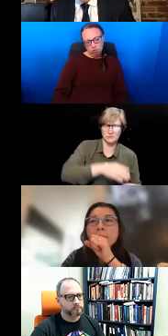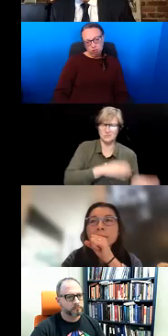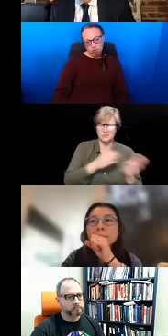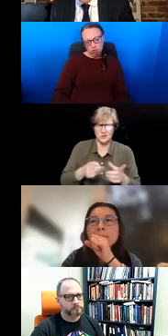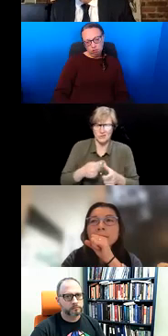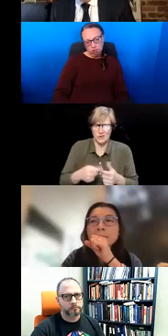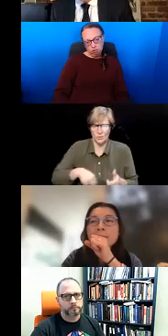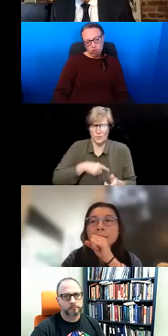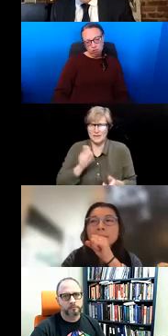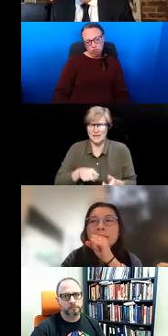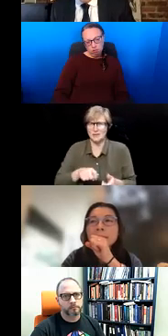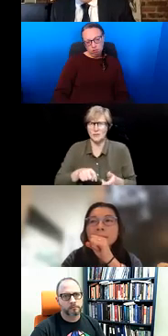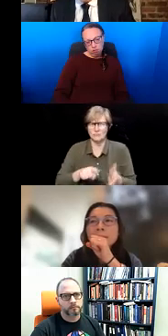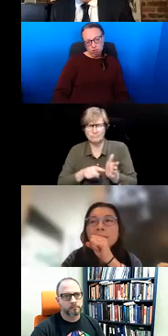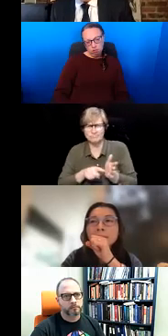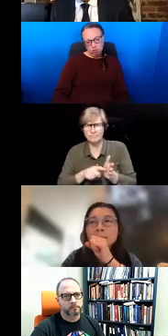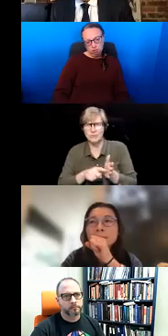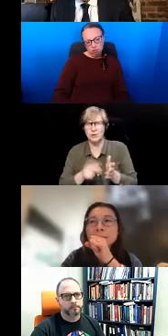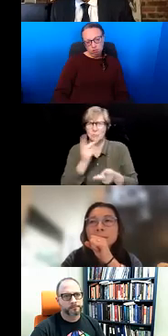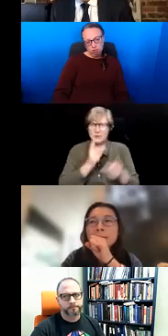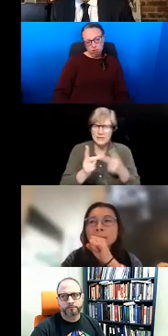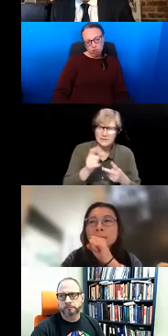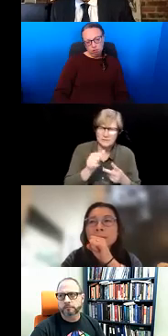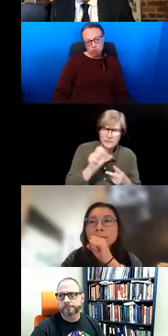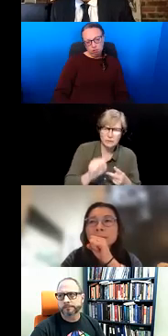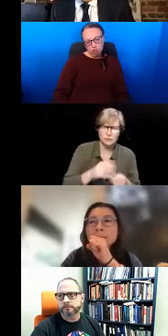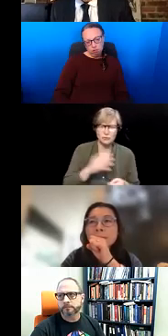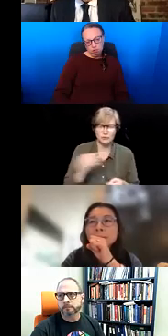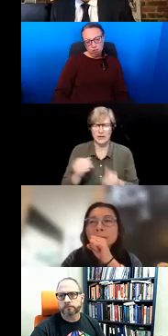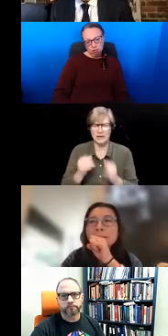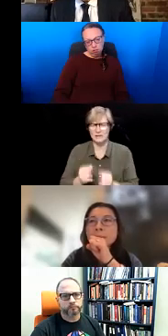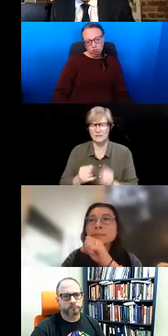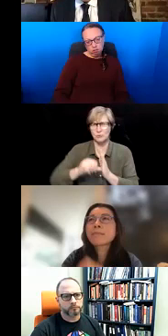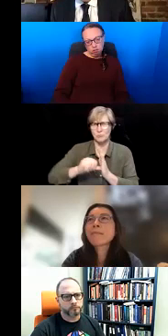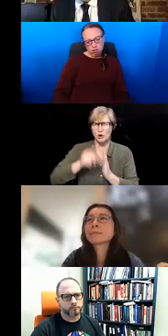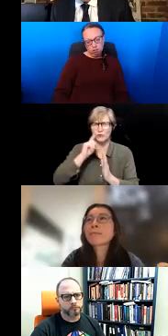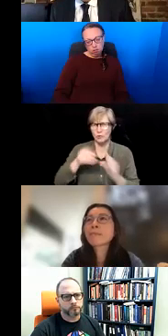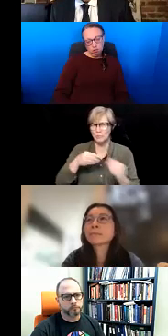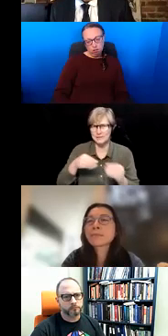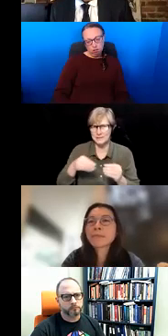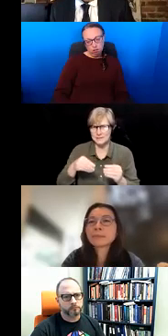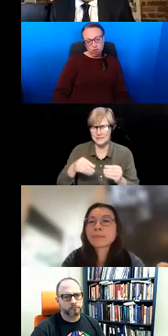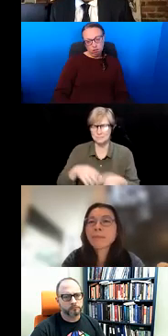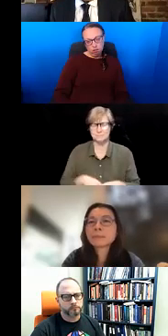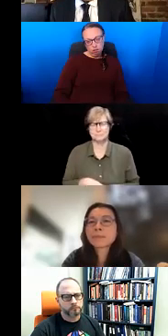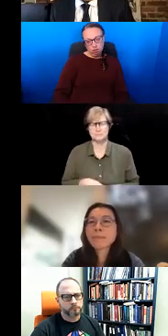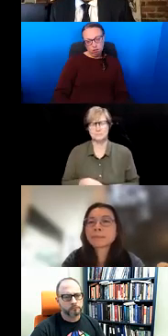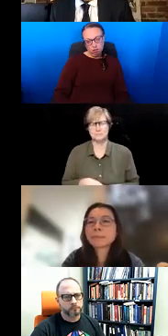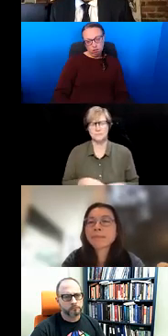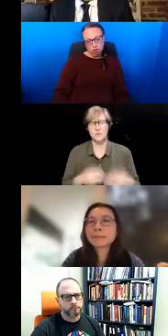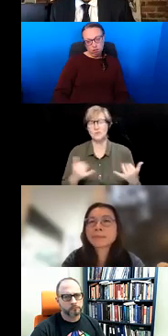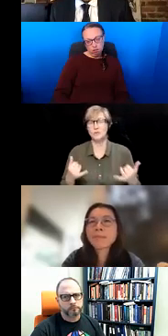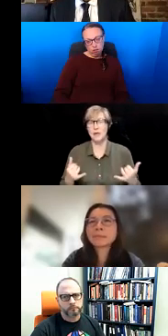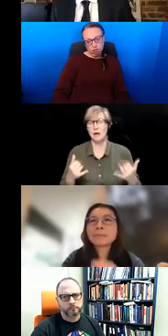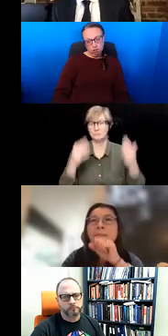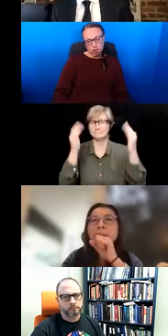explore predictive patient features and intermediate markers of plasticity. So in the last few minutes, I want to talk a little bit about what we're doing in those